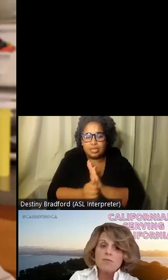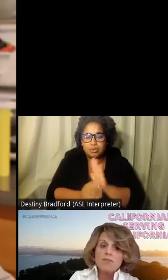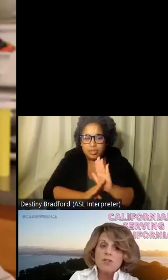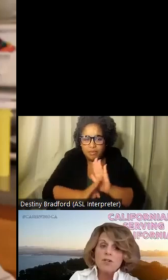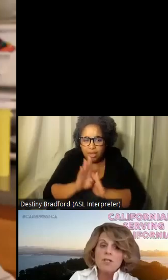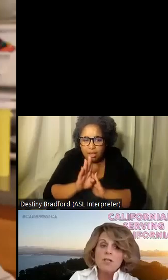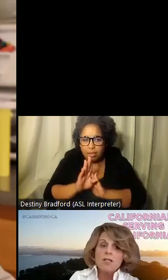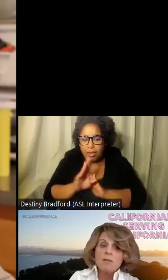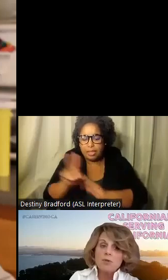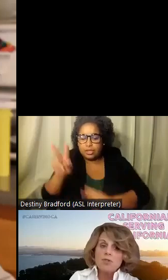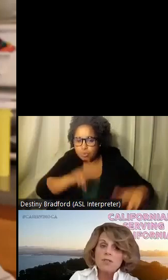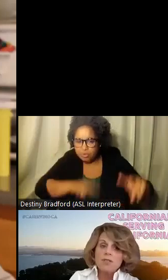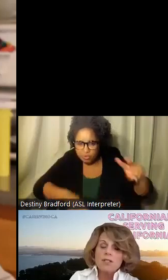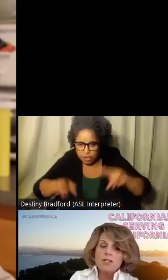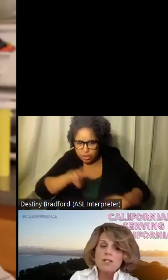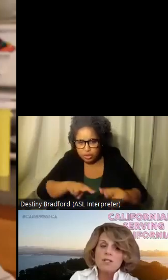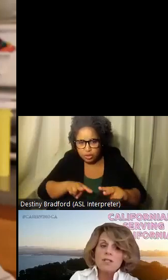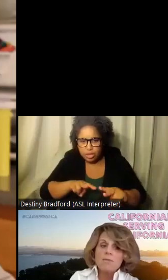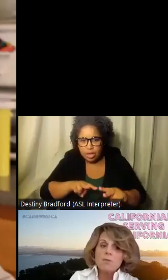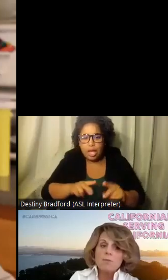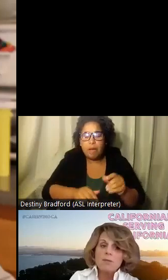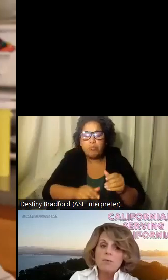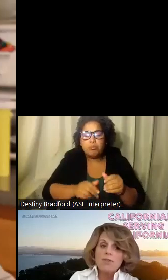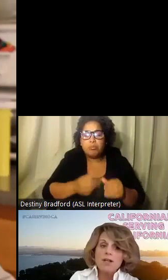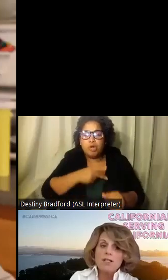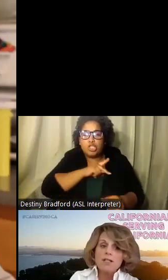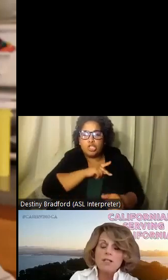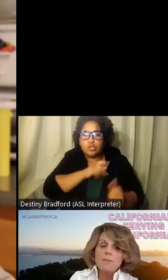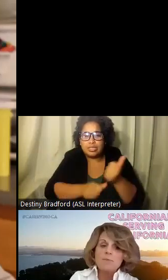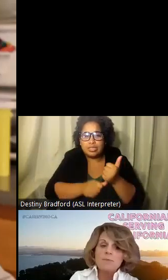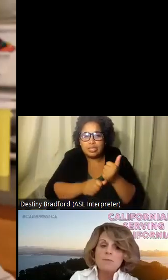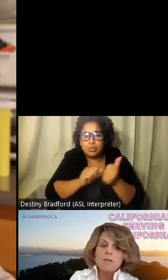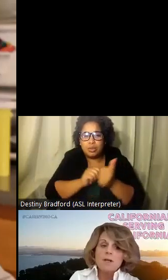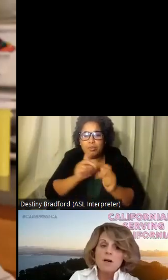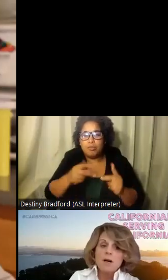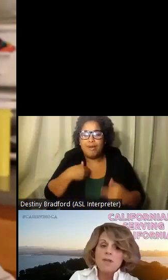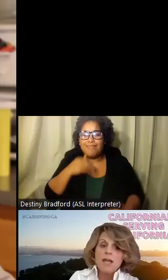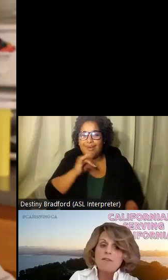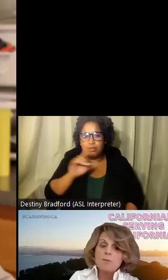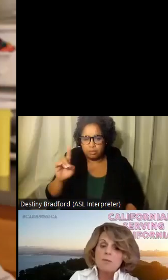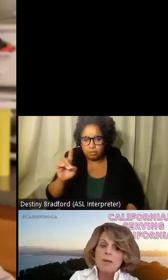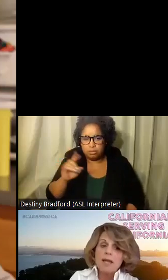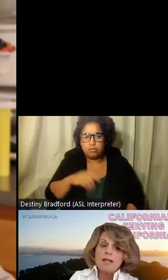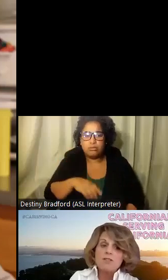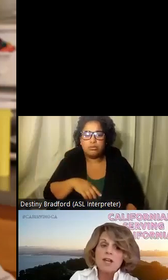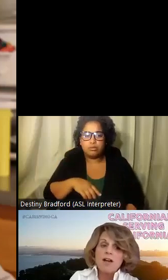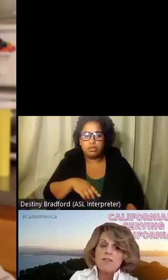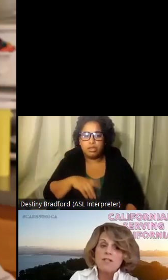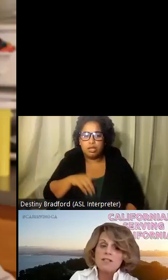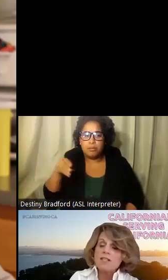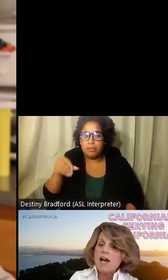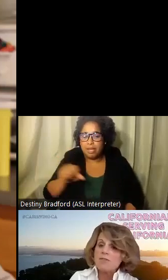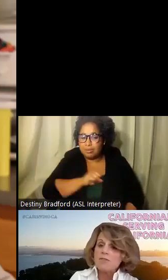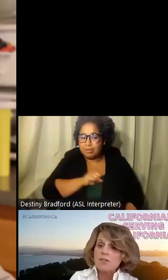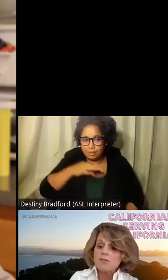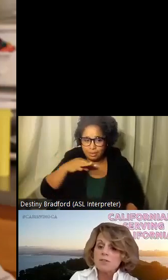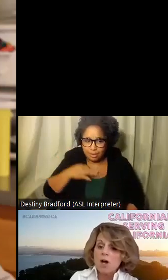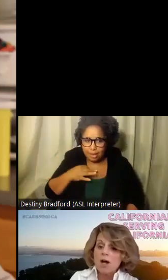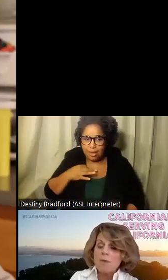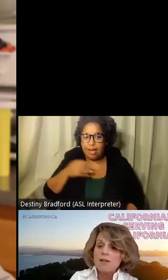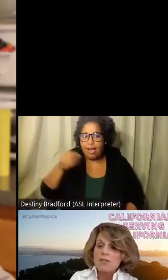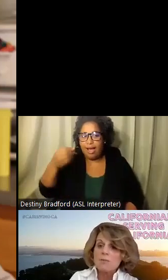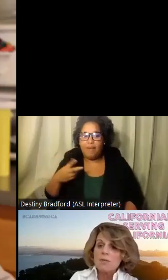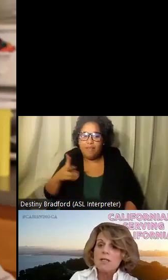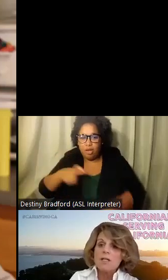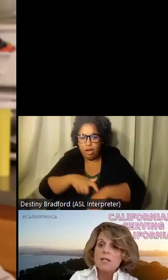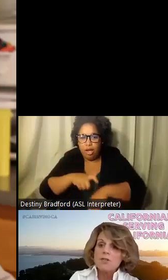and supervision, and personal assistance to people with IDD. They have to be paid staff, and at least half of their